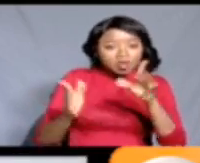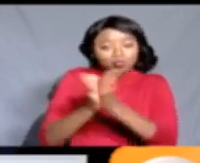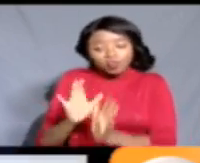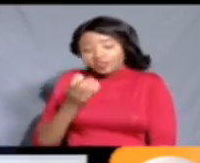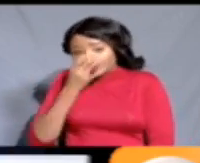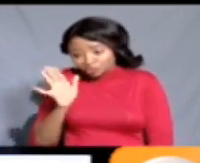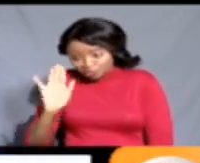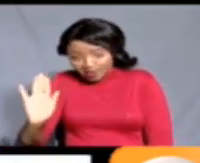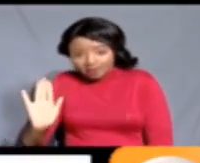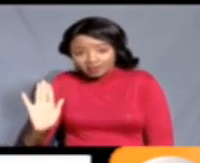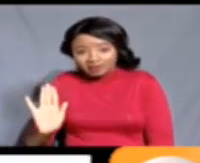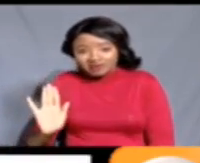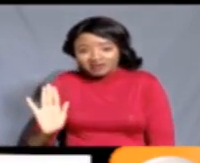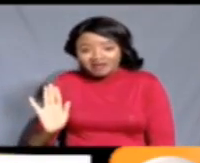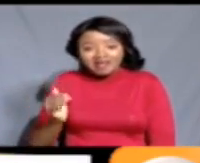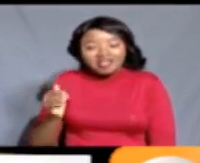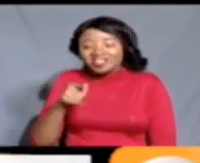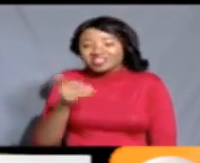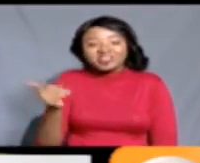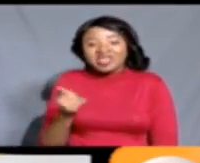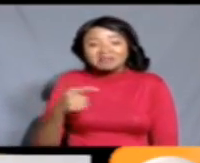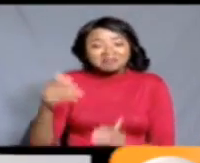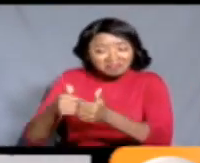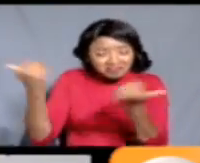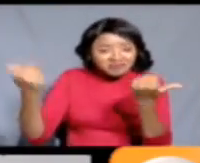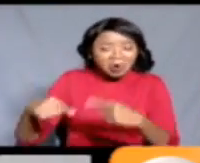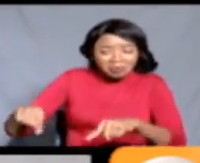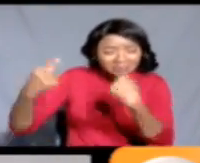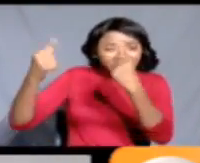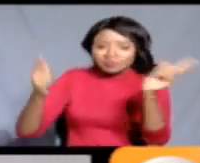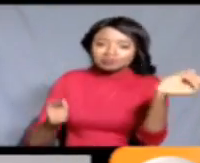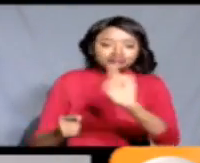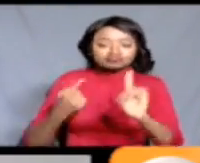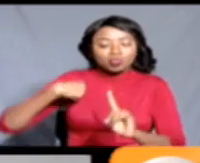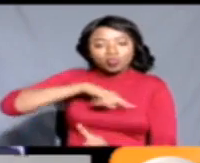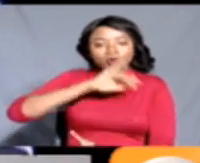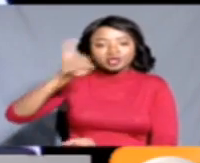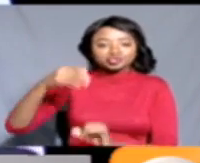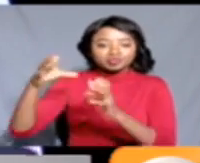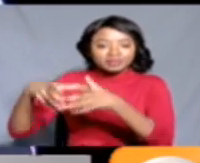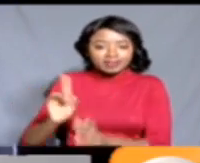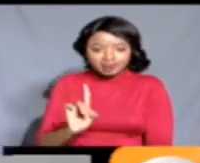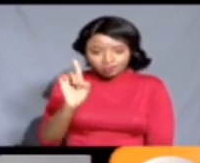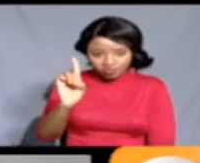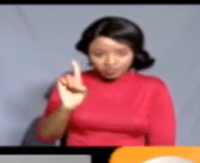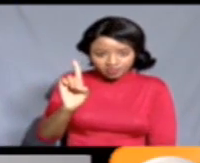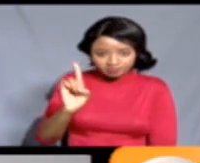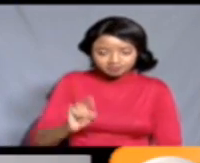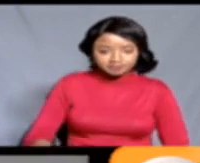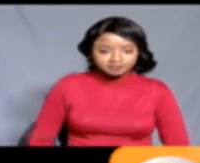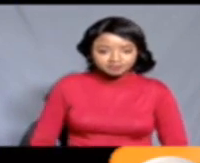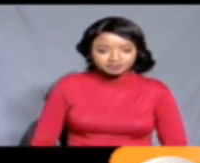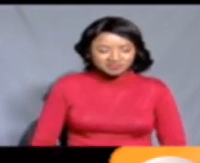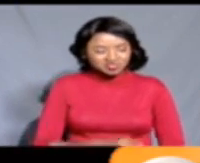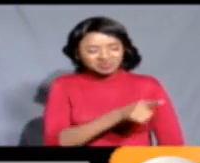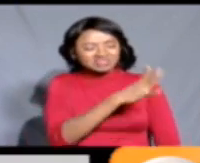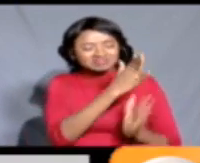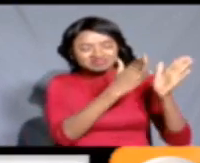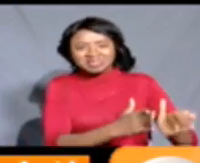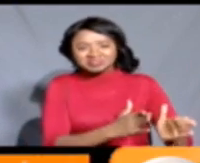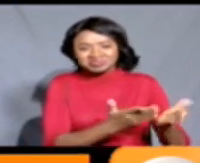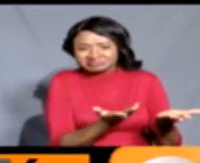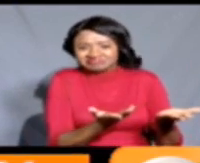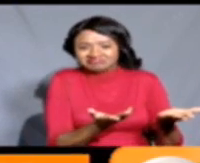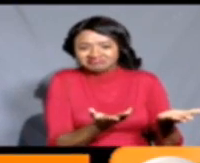William Ruto hakuna mahali wako na tofauti, sote Jubilee ni moja. Sasa huyu mtu